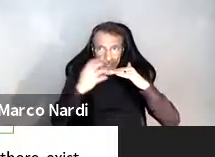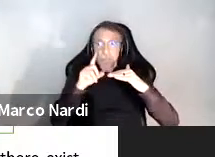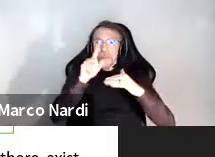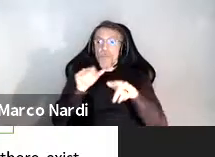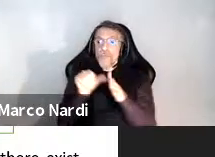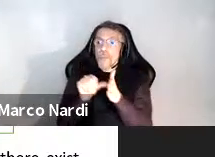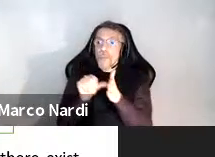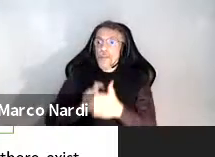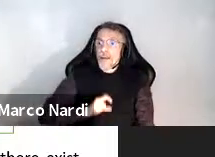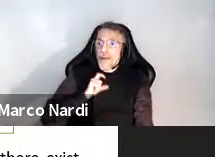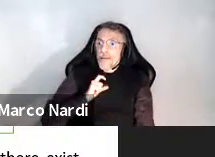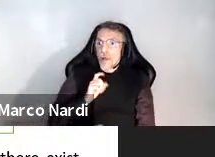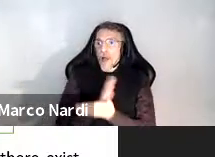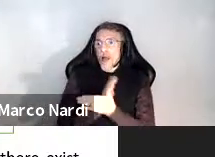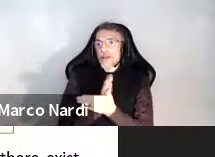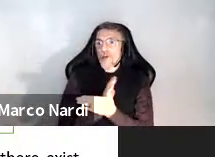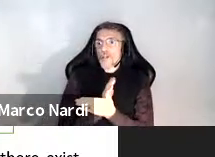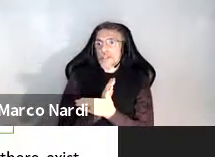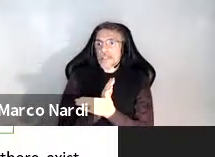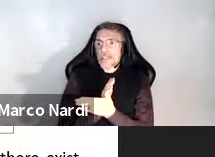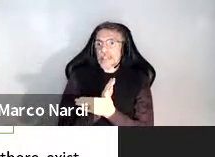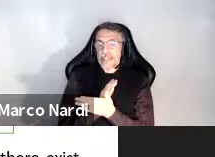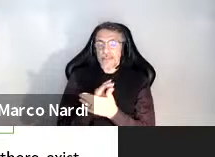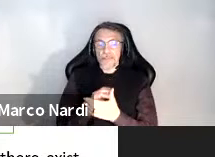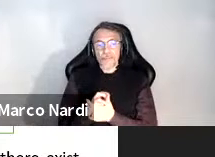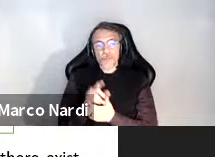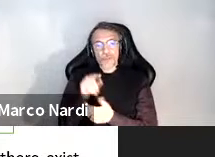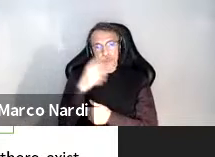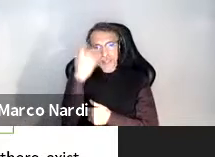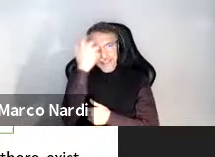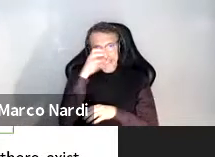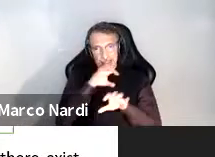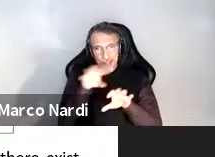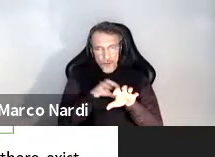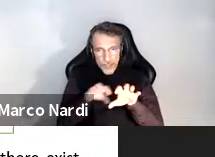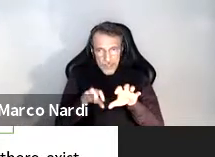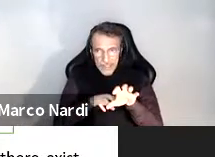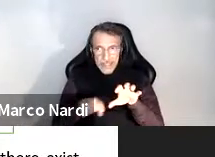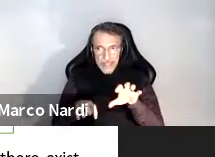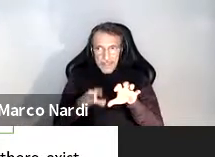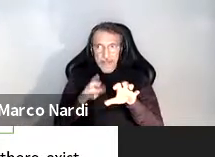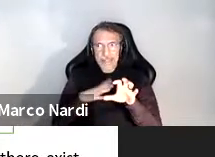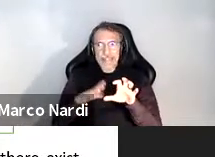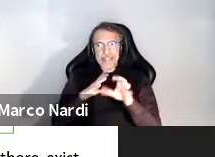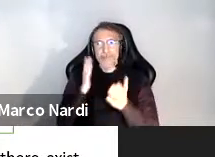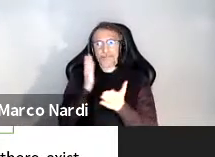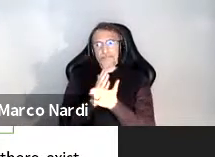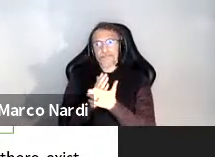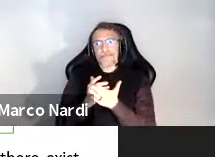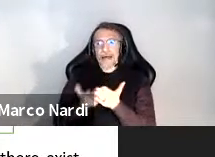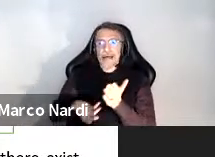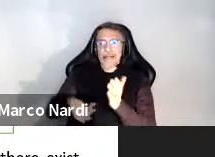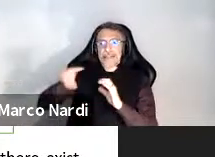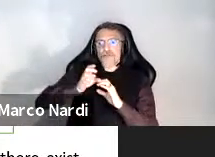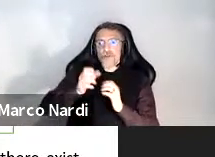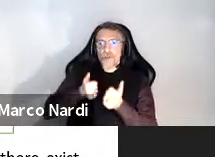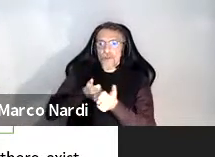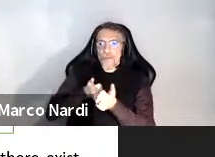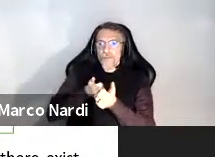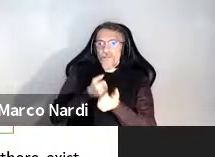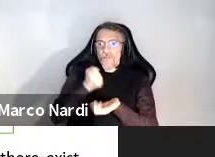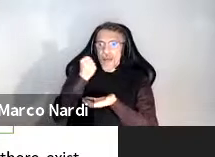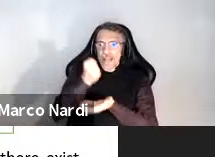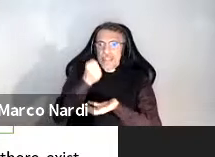of the uncertainty, and therefore these countries will really require additional funding. Now, to get additional funding in